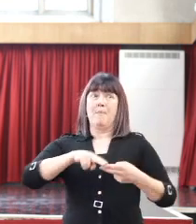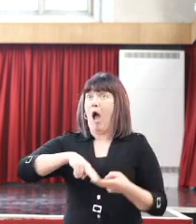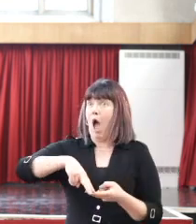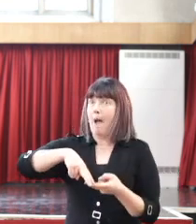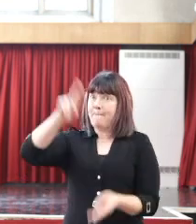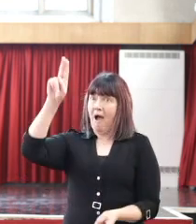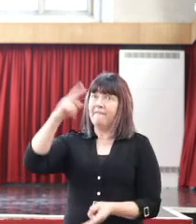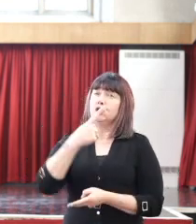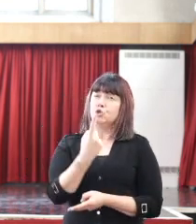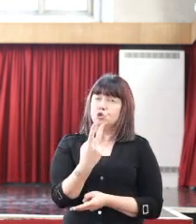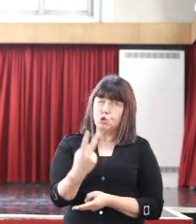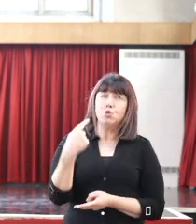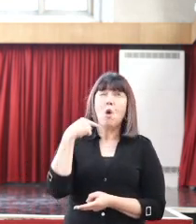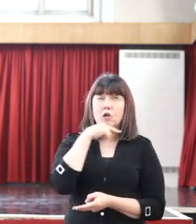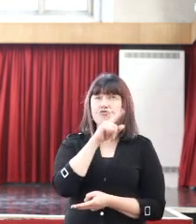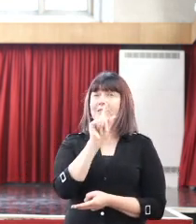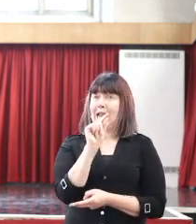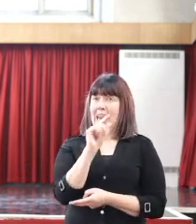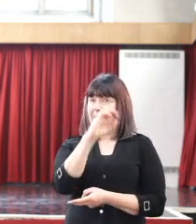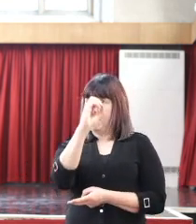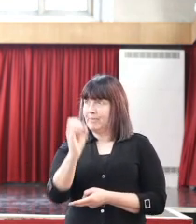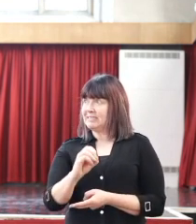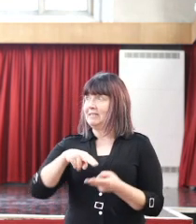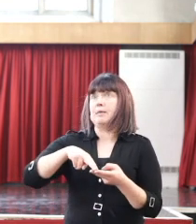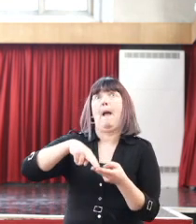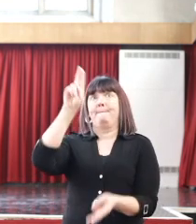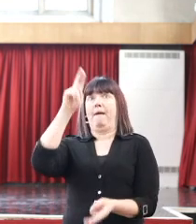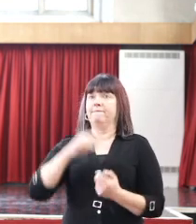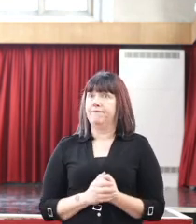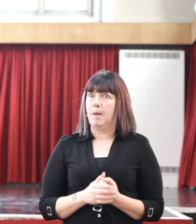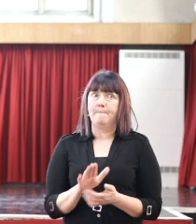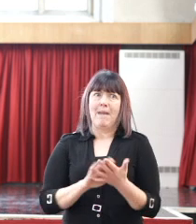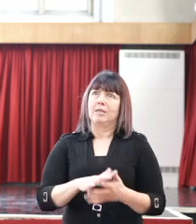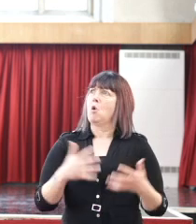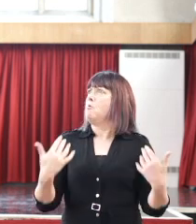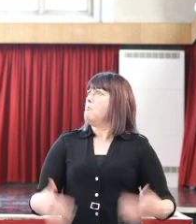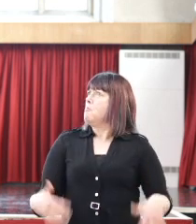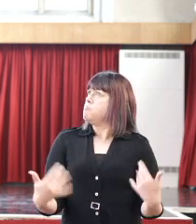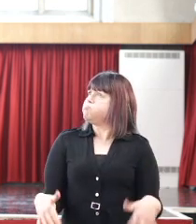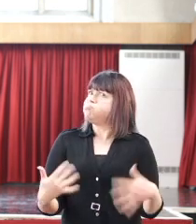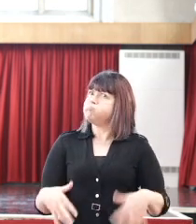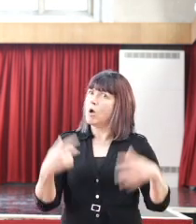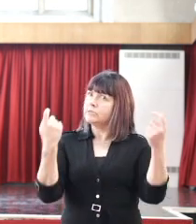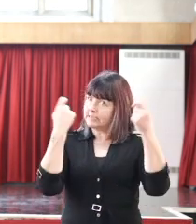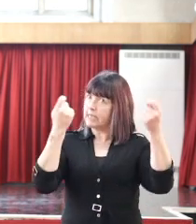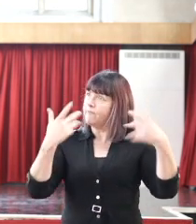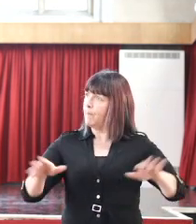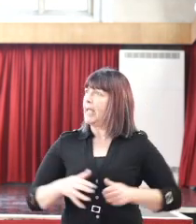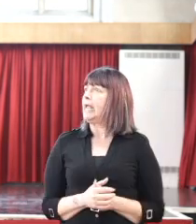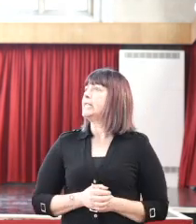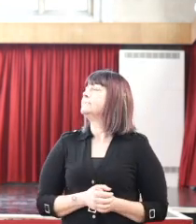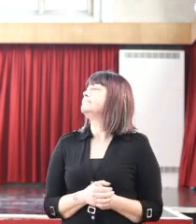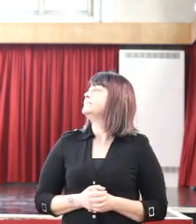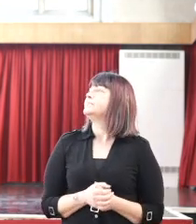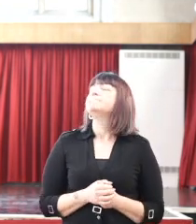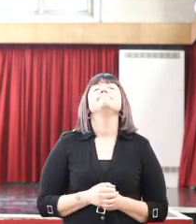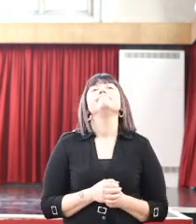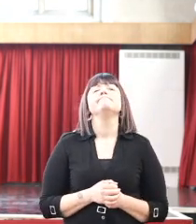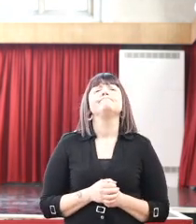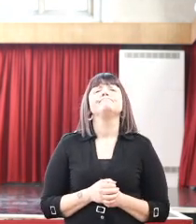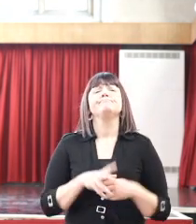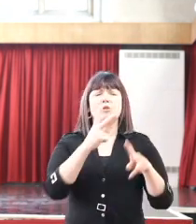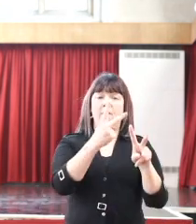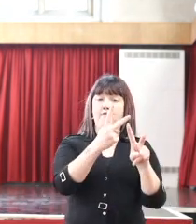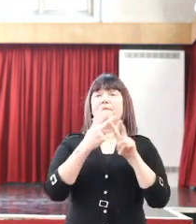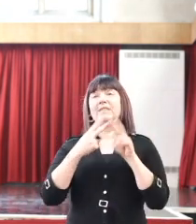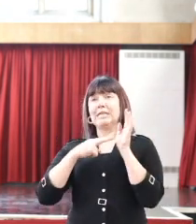That's always handy to have, so it's been really successful. Visit Norwich also has different